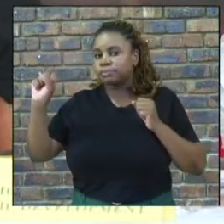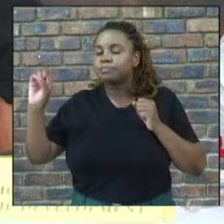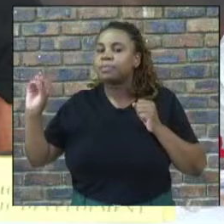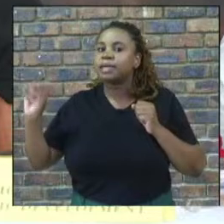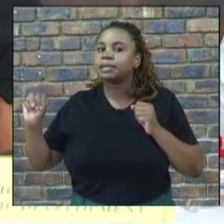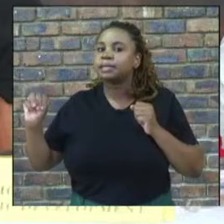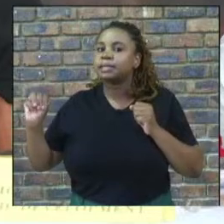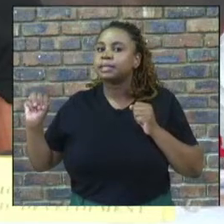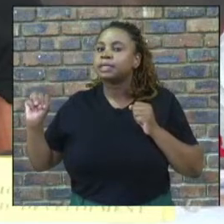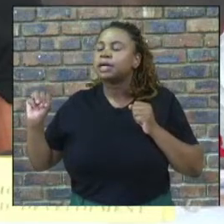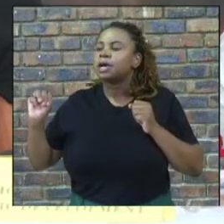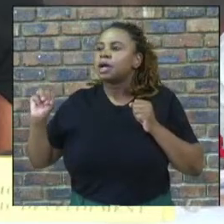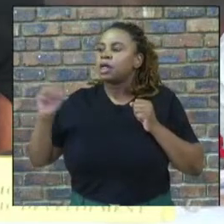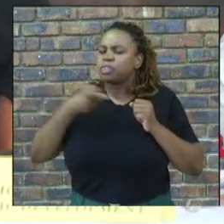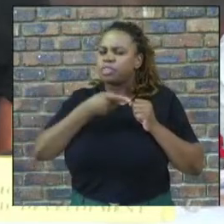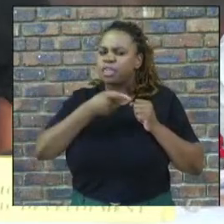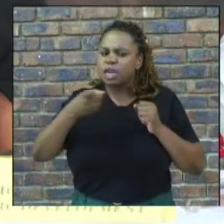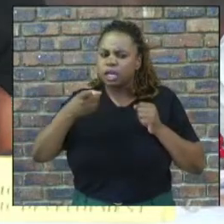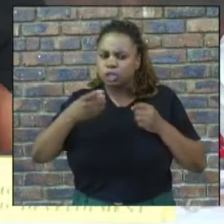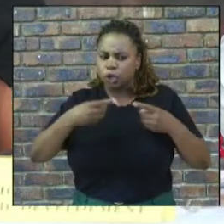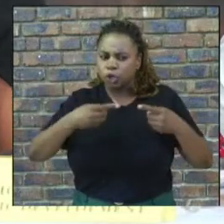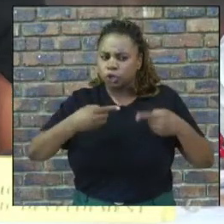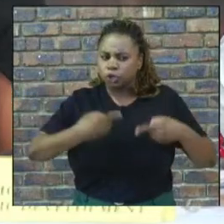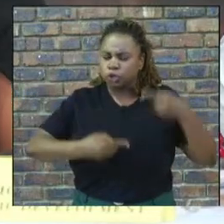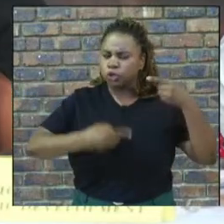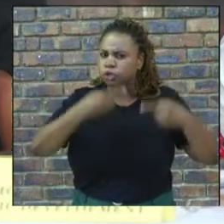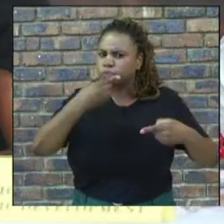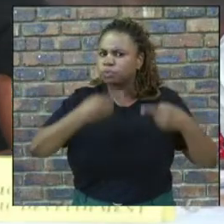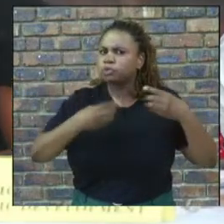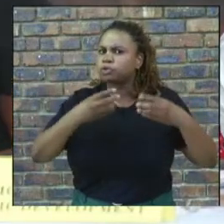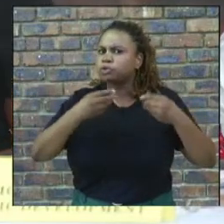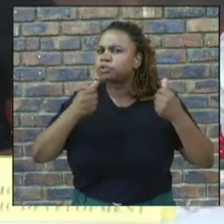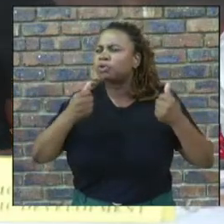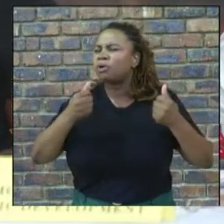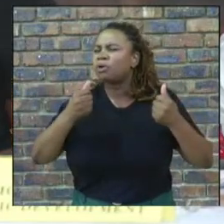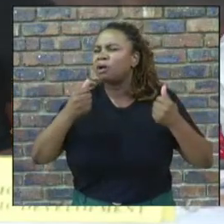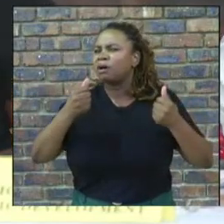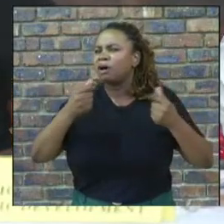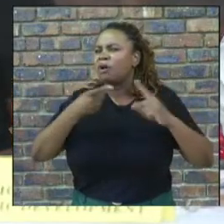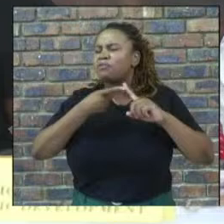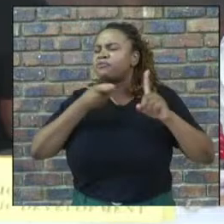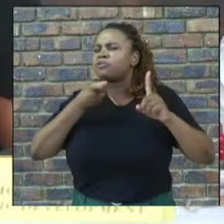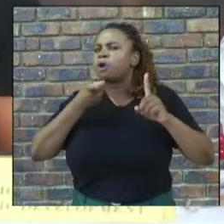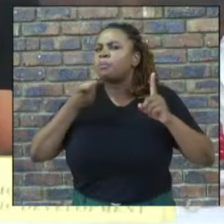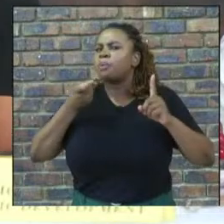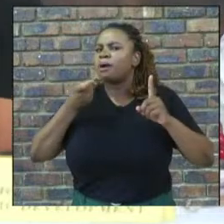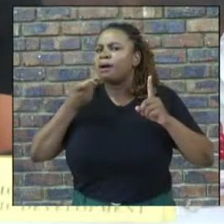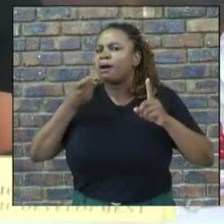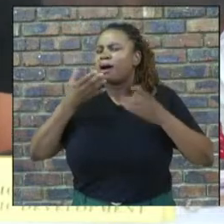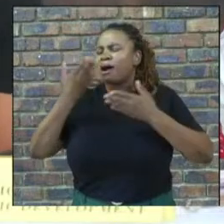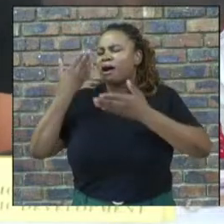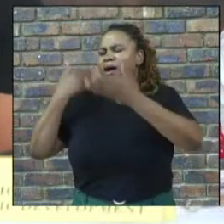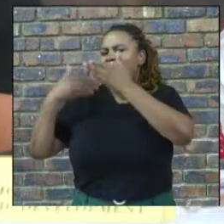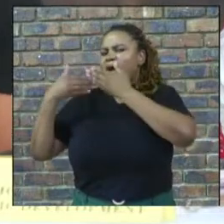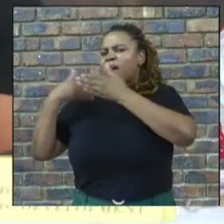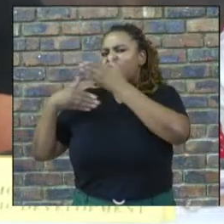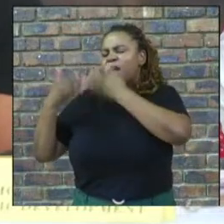back, because as we speak now rena di small businesses we are taken for granted and we've